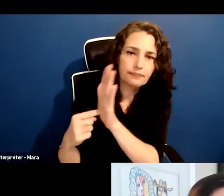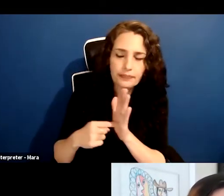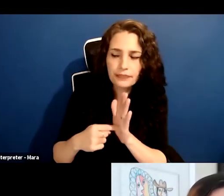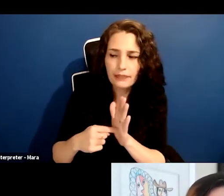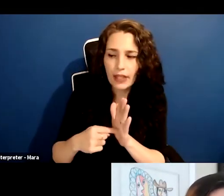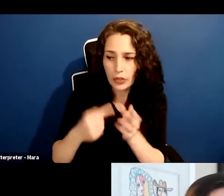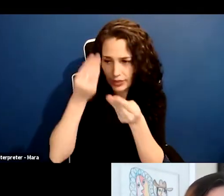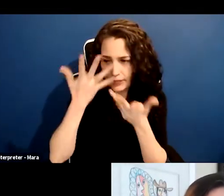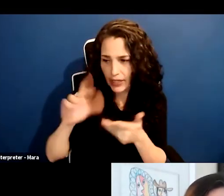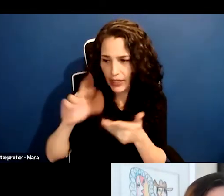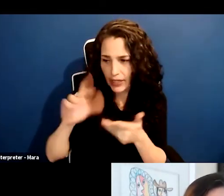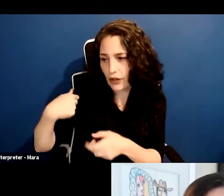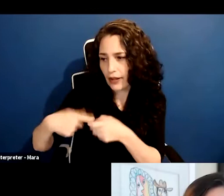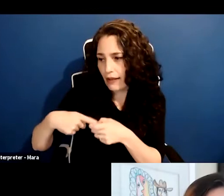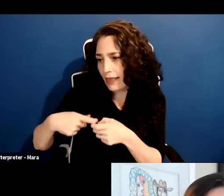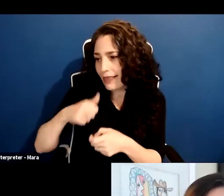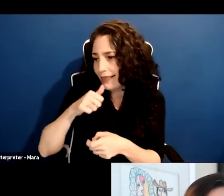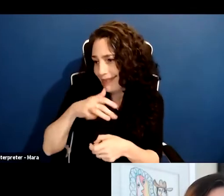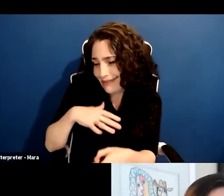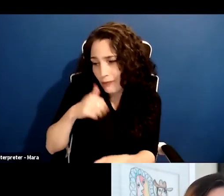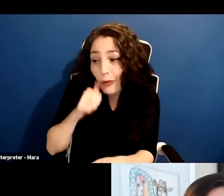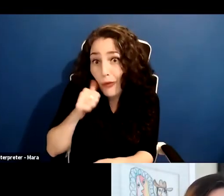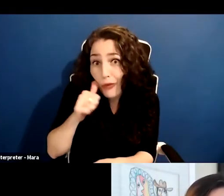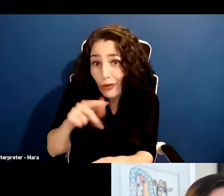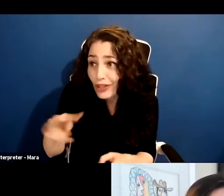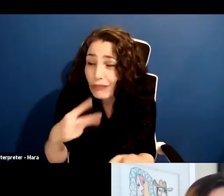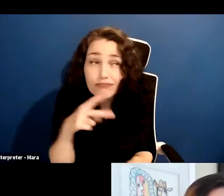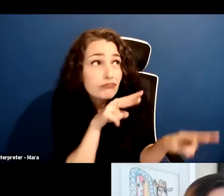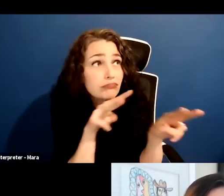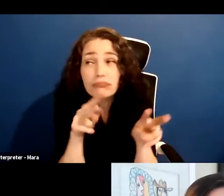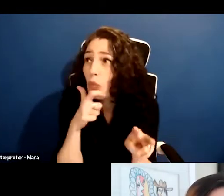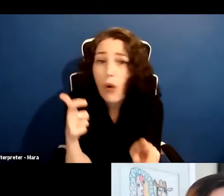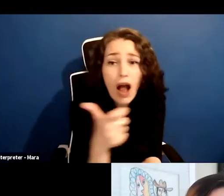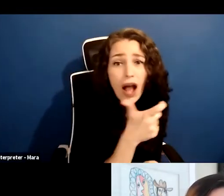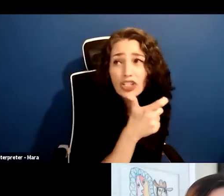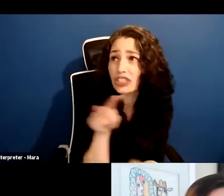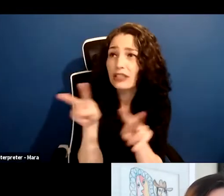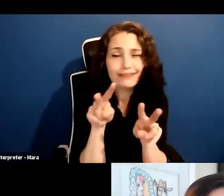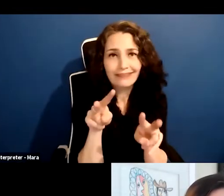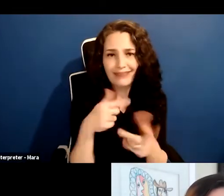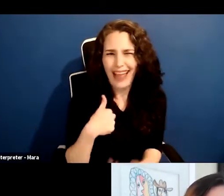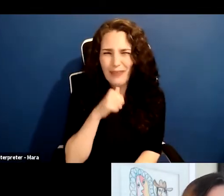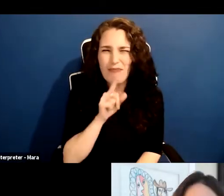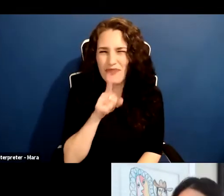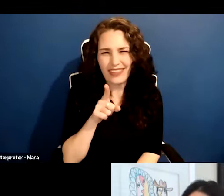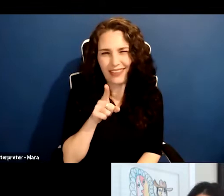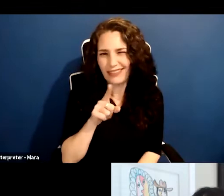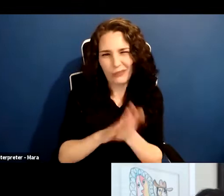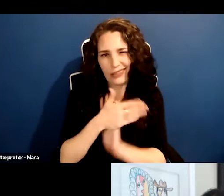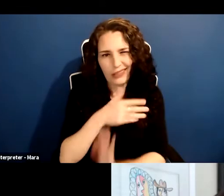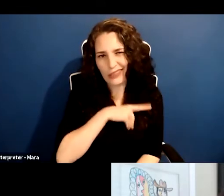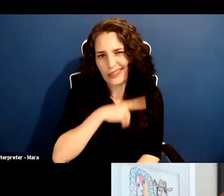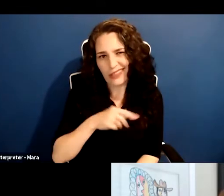little Latina girls who are looking at me and at television, that I don't get to be the detective. I don't get